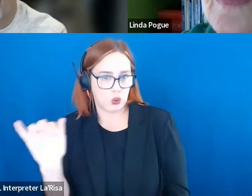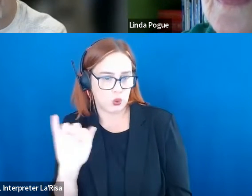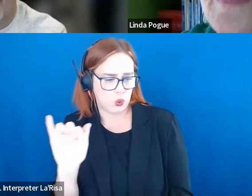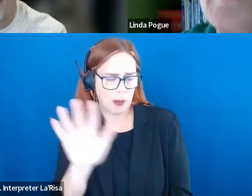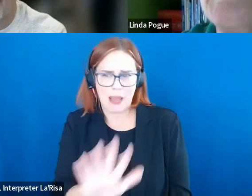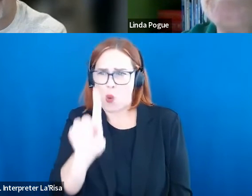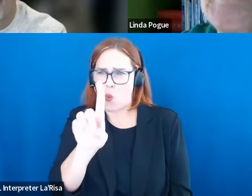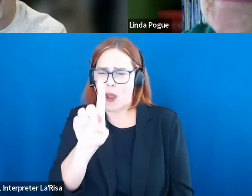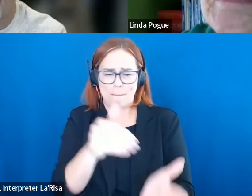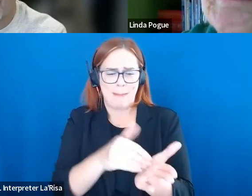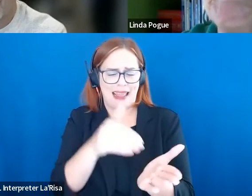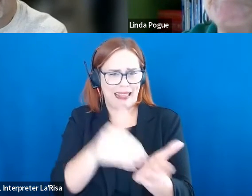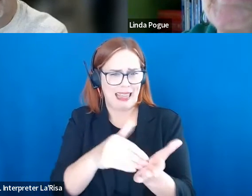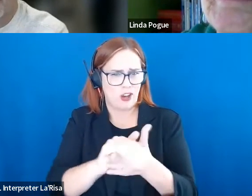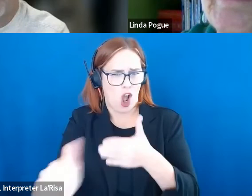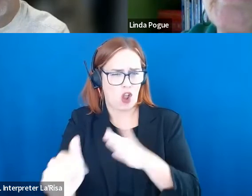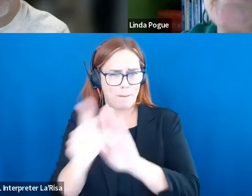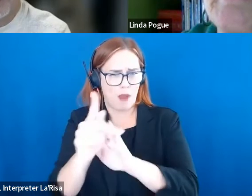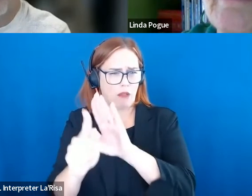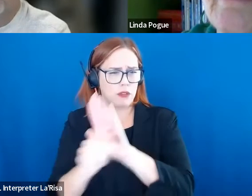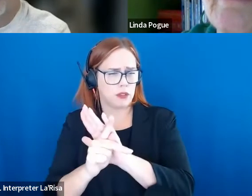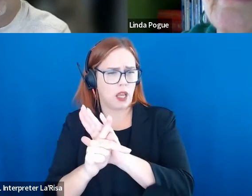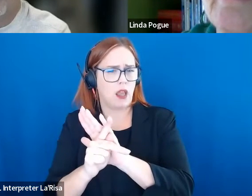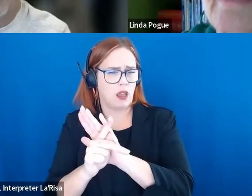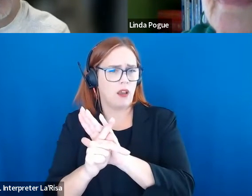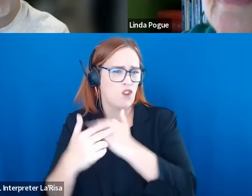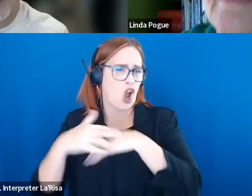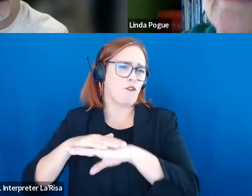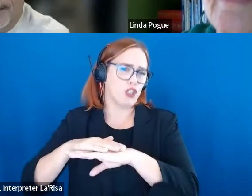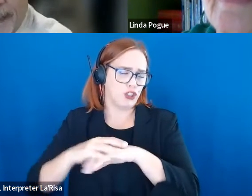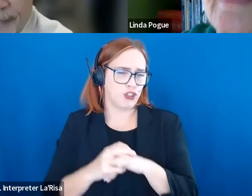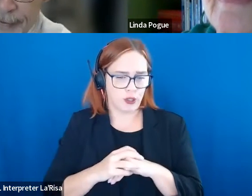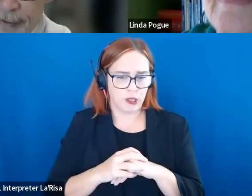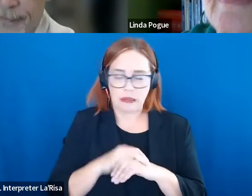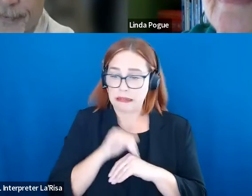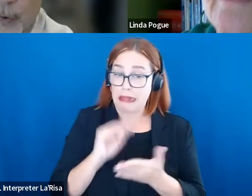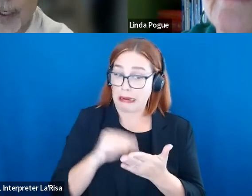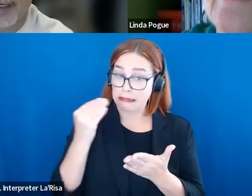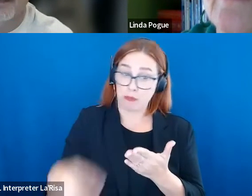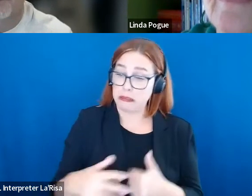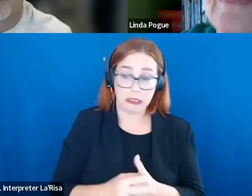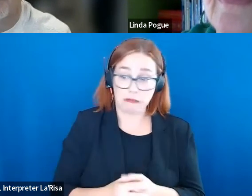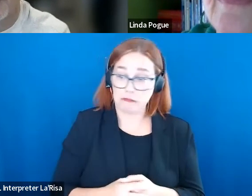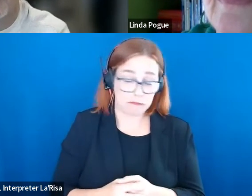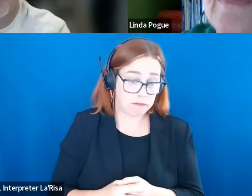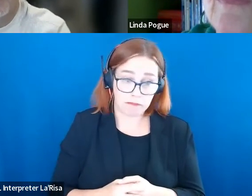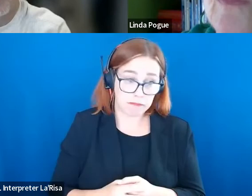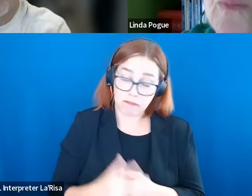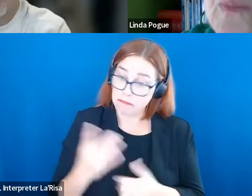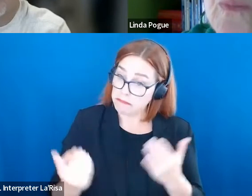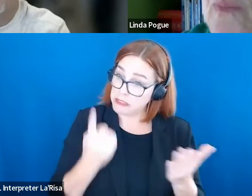million policy. It's really not that expensive. So something you